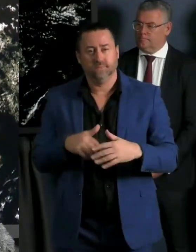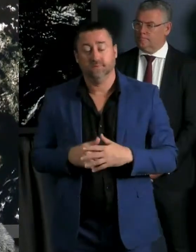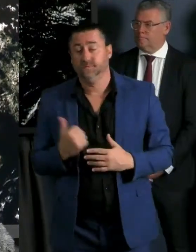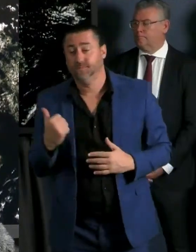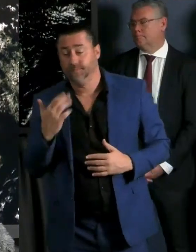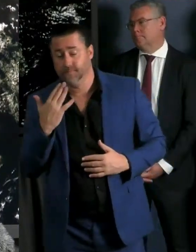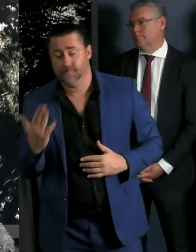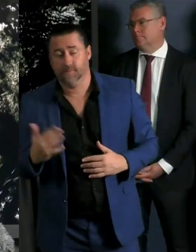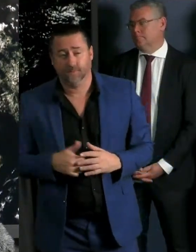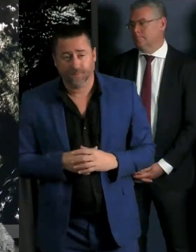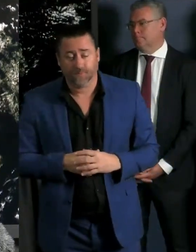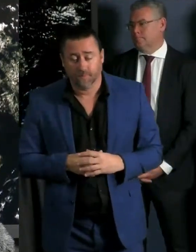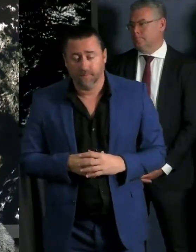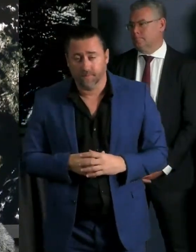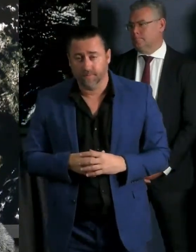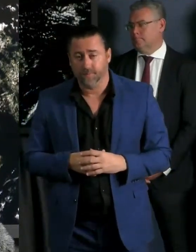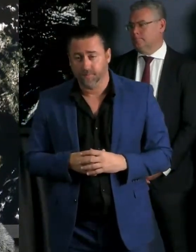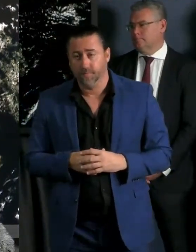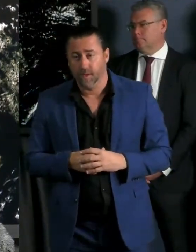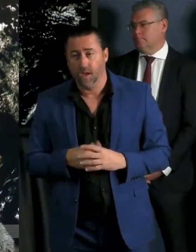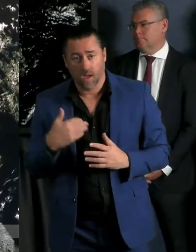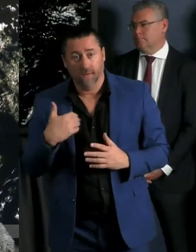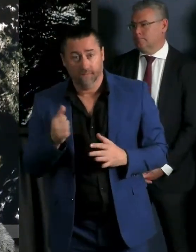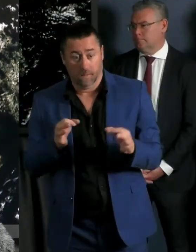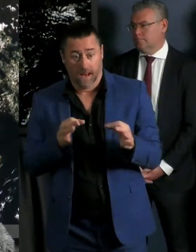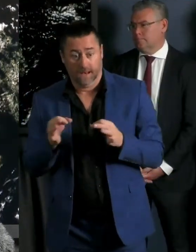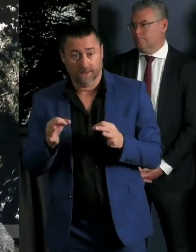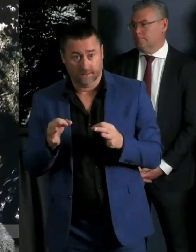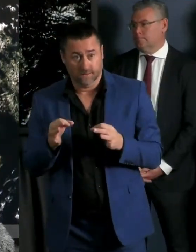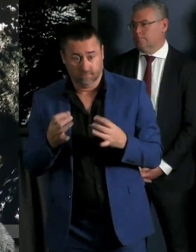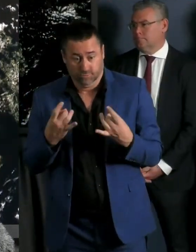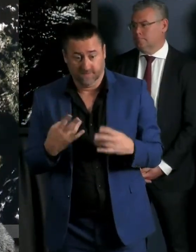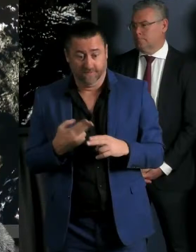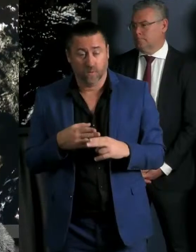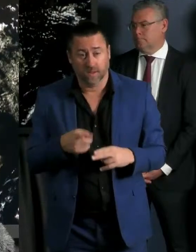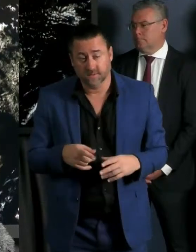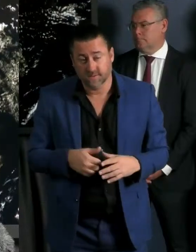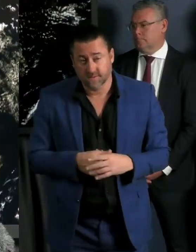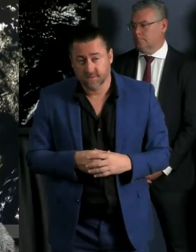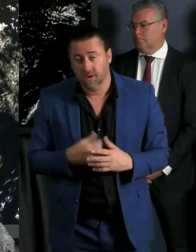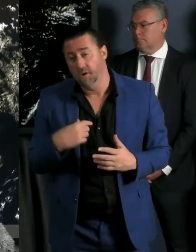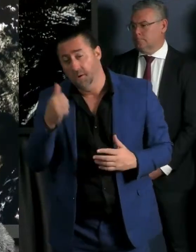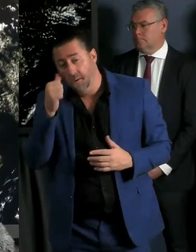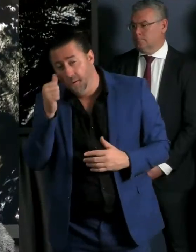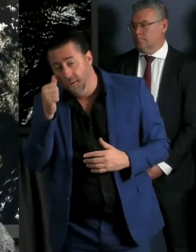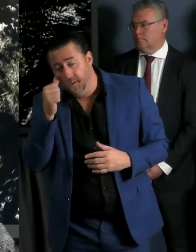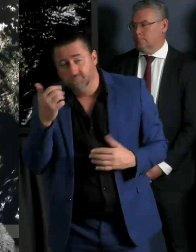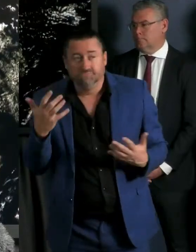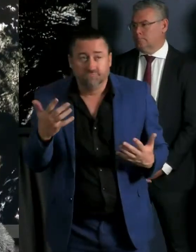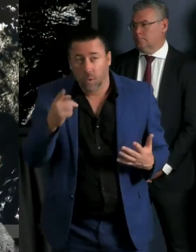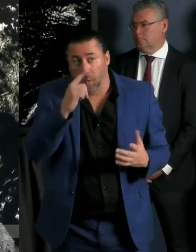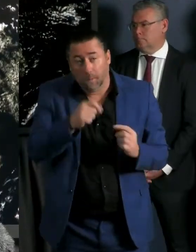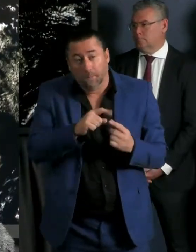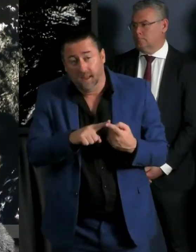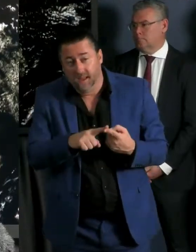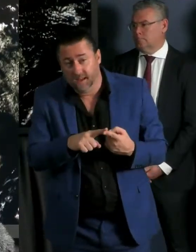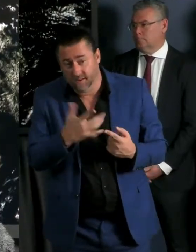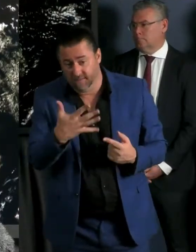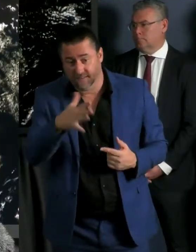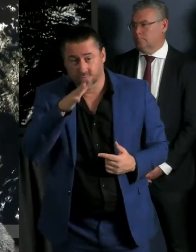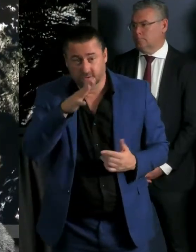Thanks, Commissioner. Yes, we definitely plan for that. We know that we're going to get up to around about